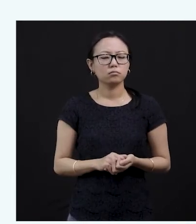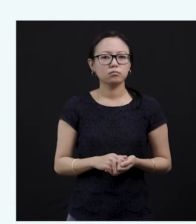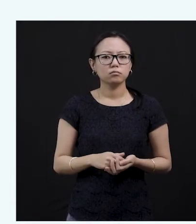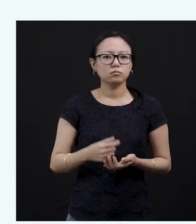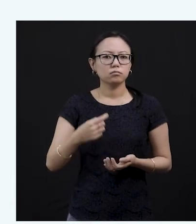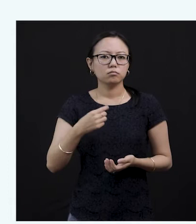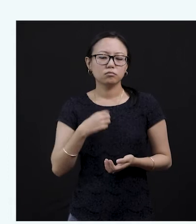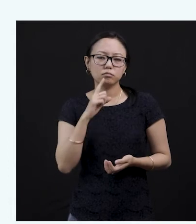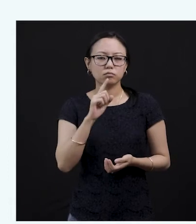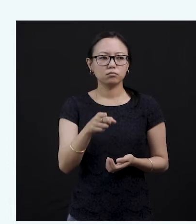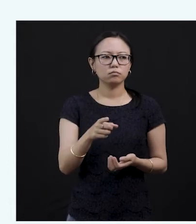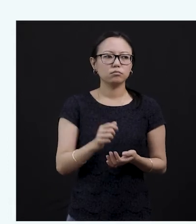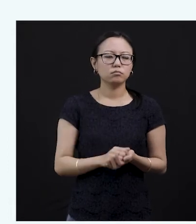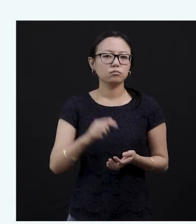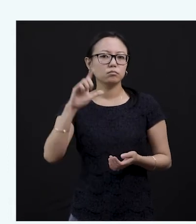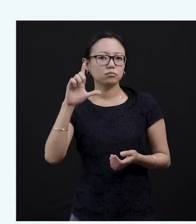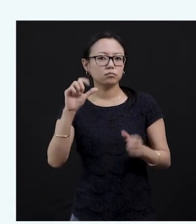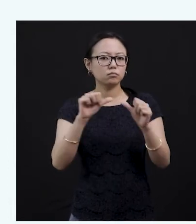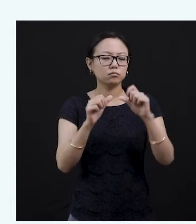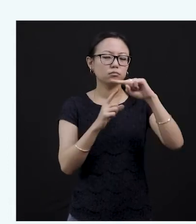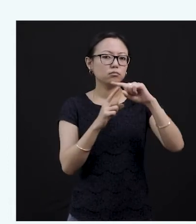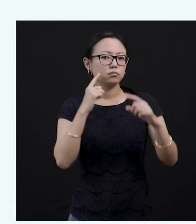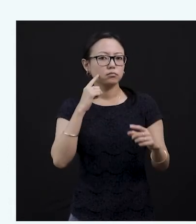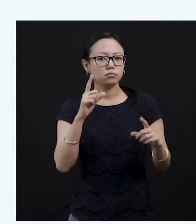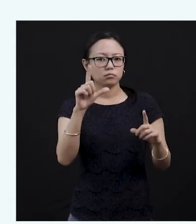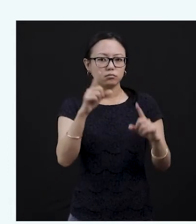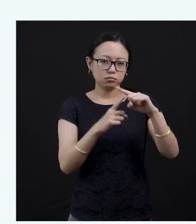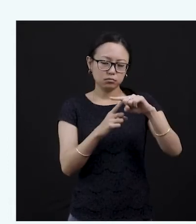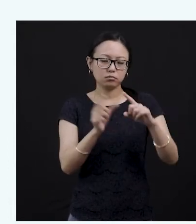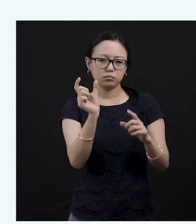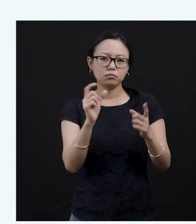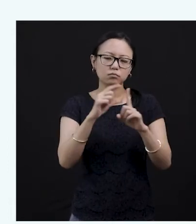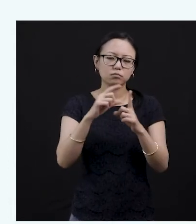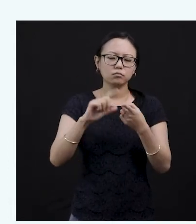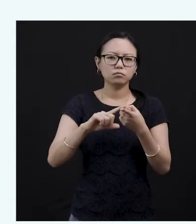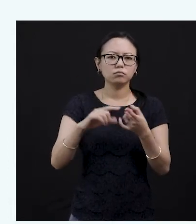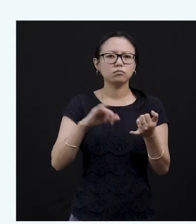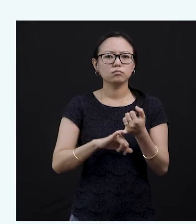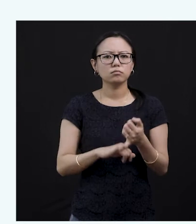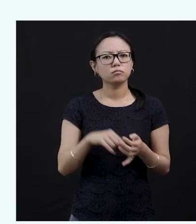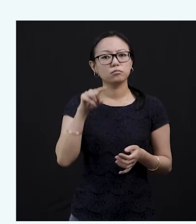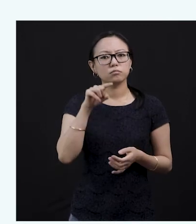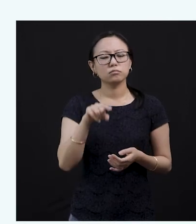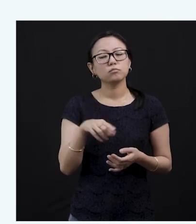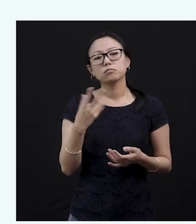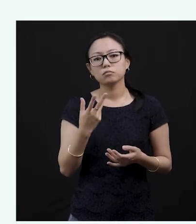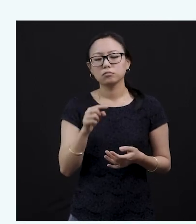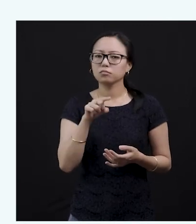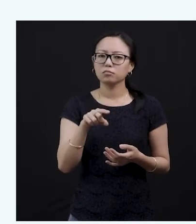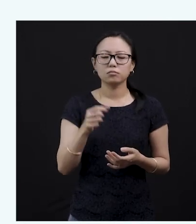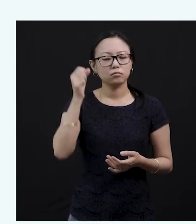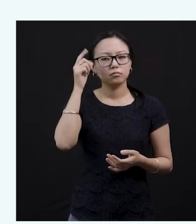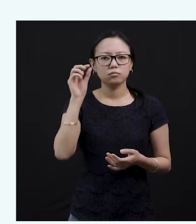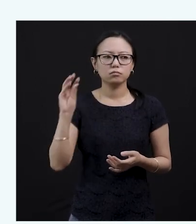to latitudes once more so you can understand the difference between these 2 lines, okay? Now